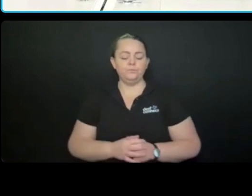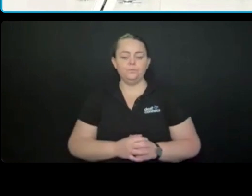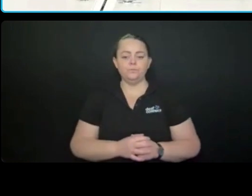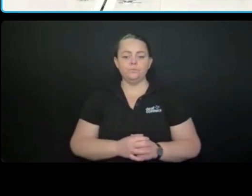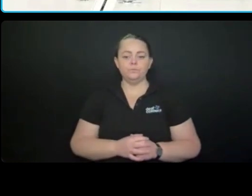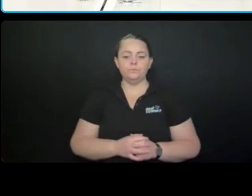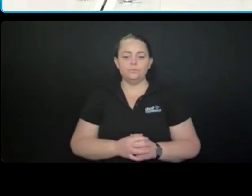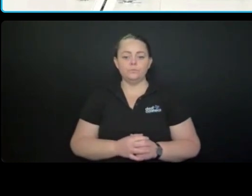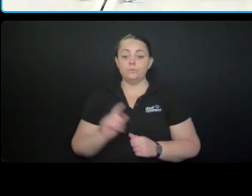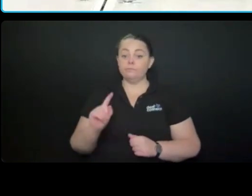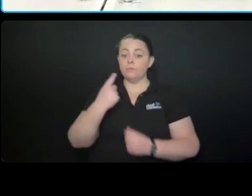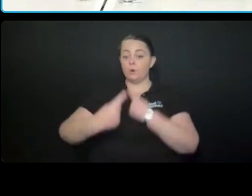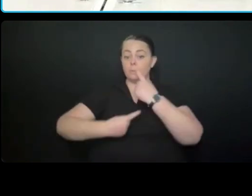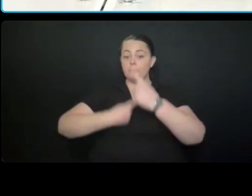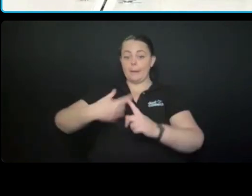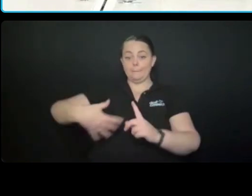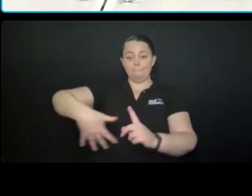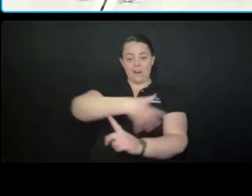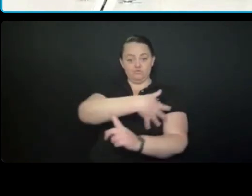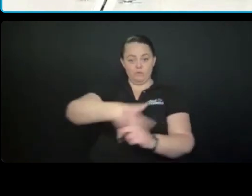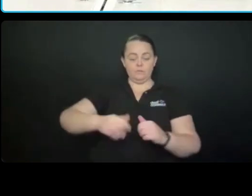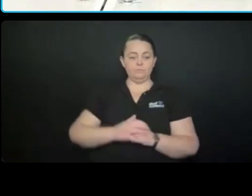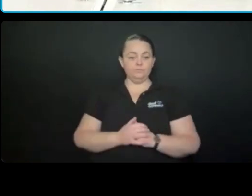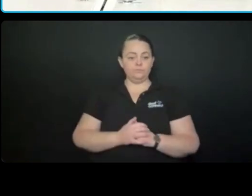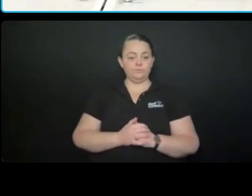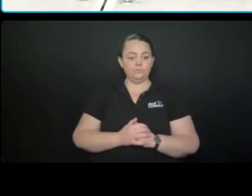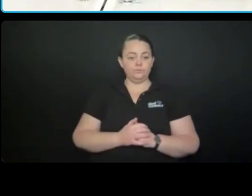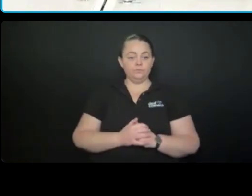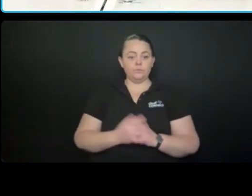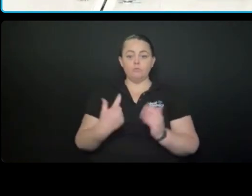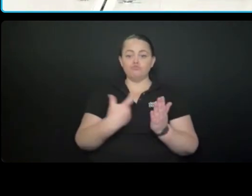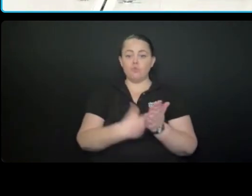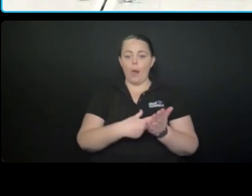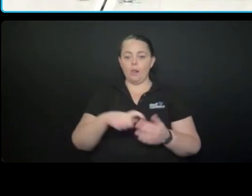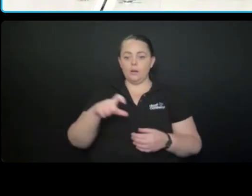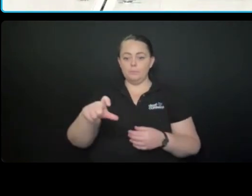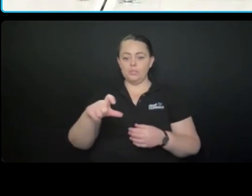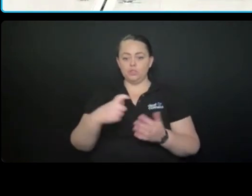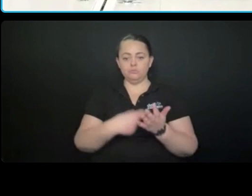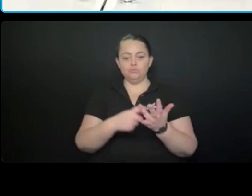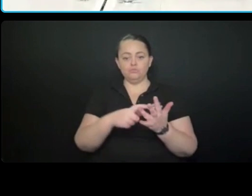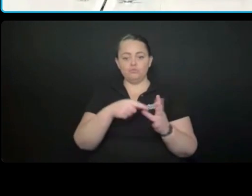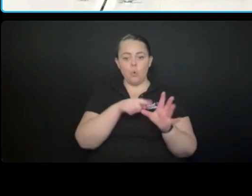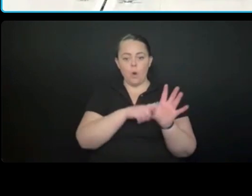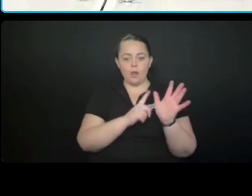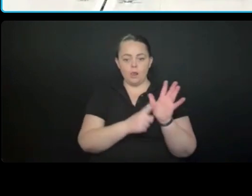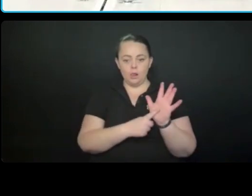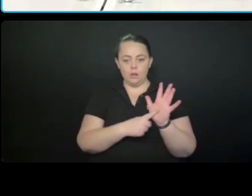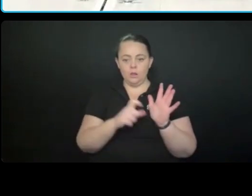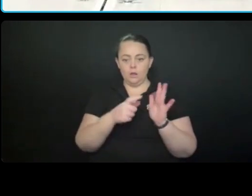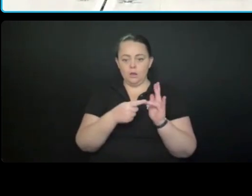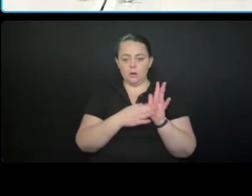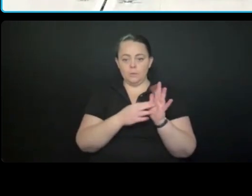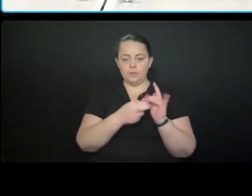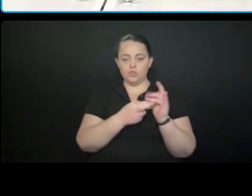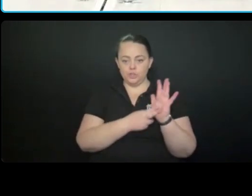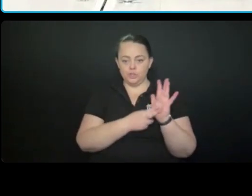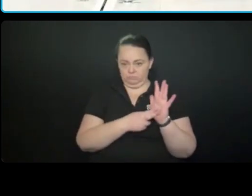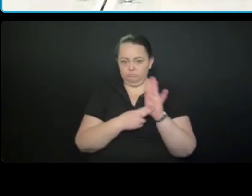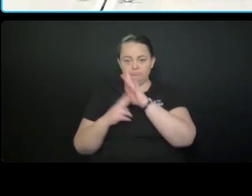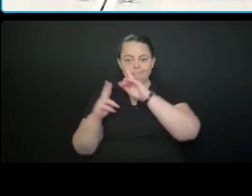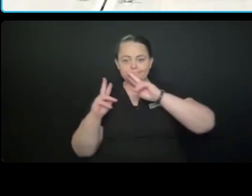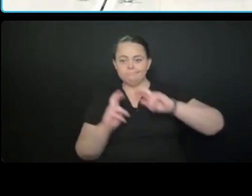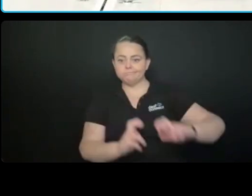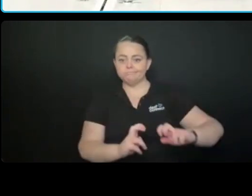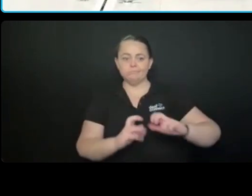Commission into Aged Care Quality and Safety absolutely recognised the role of quality indicators in measuring and improving the quality of